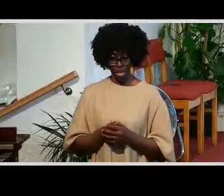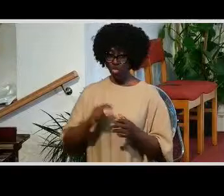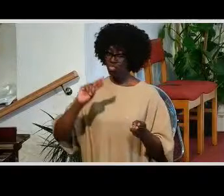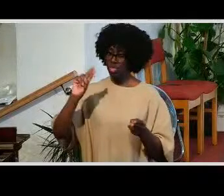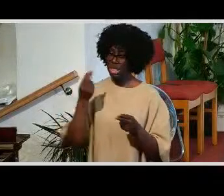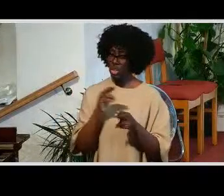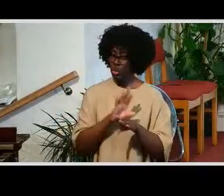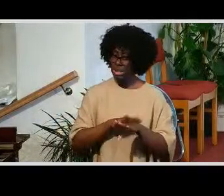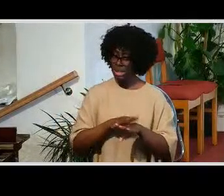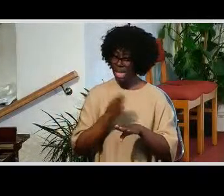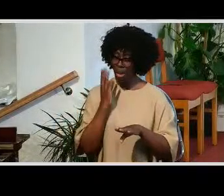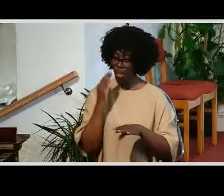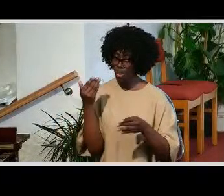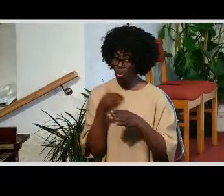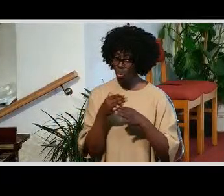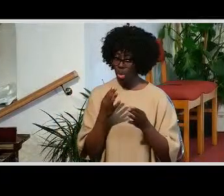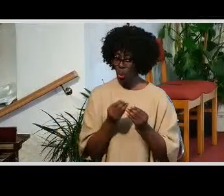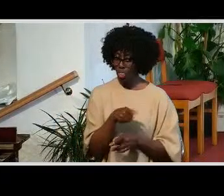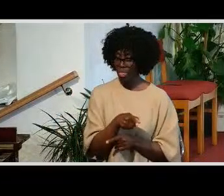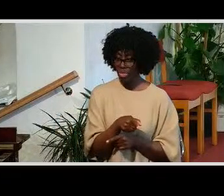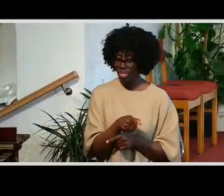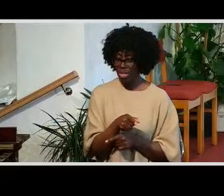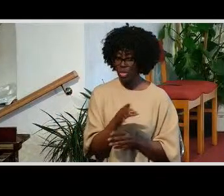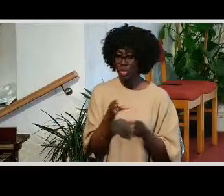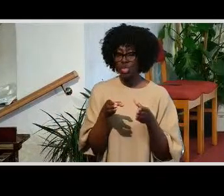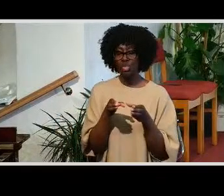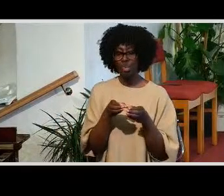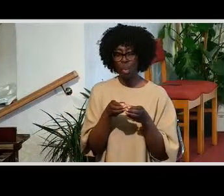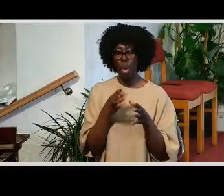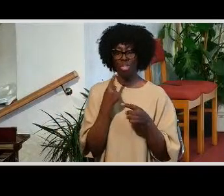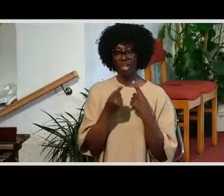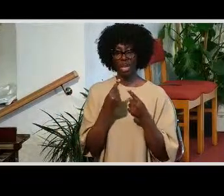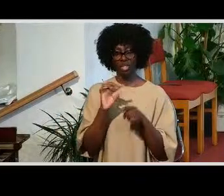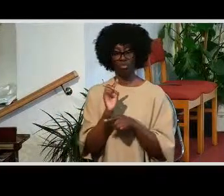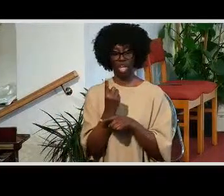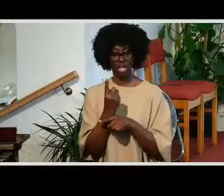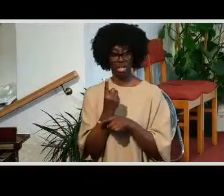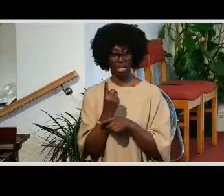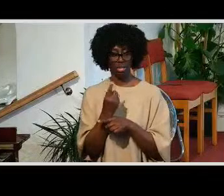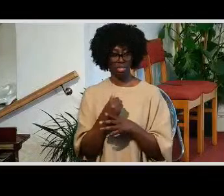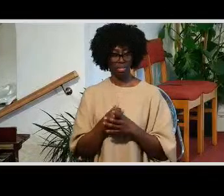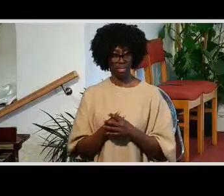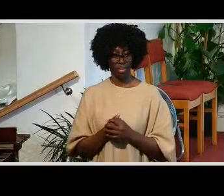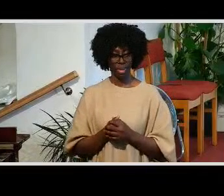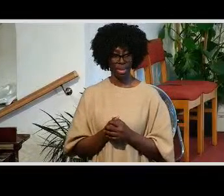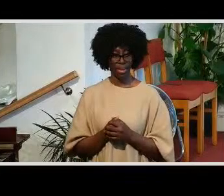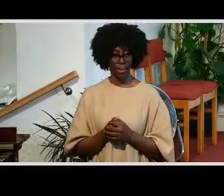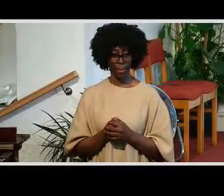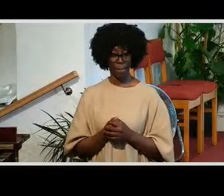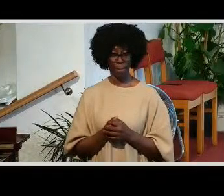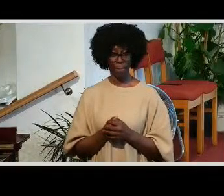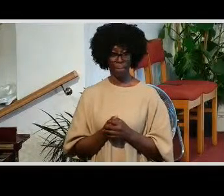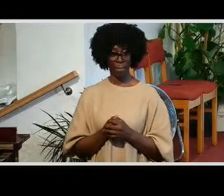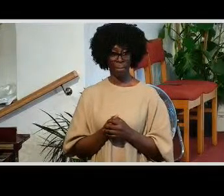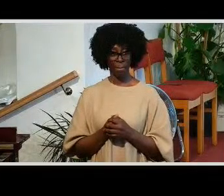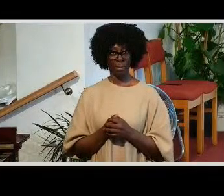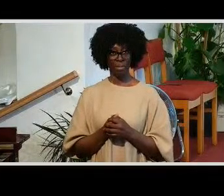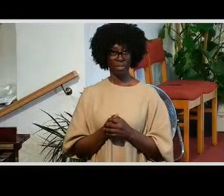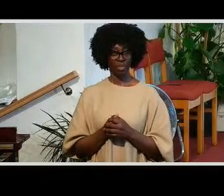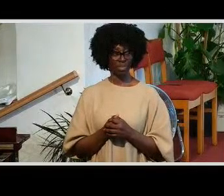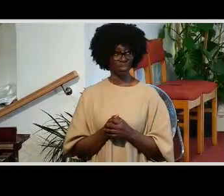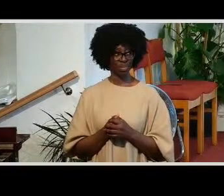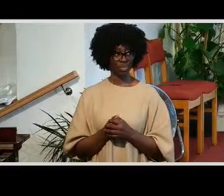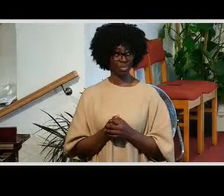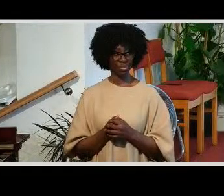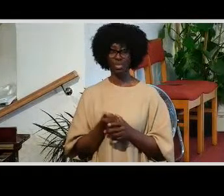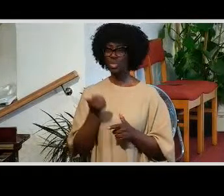they can cope with small chunks of information. And here, I would like to suggest here, and this is quite radical, in our Sabbath school,